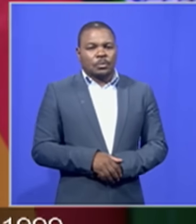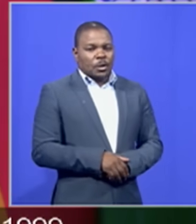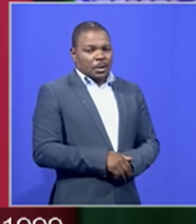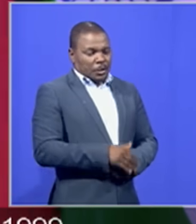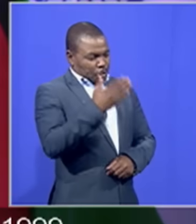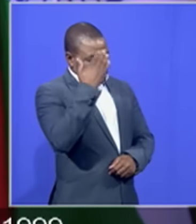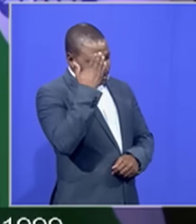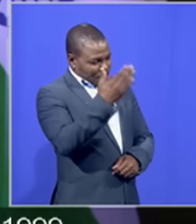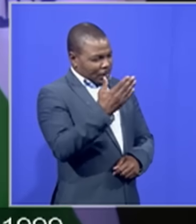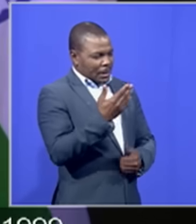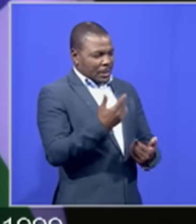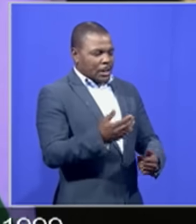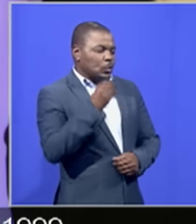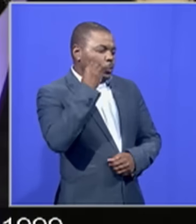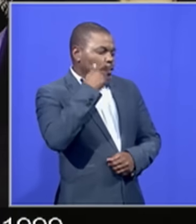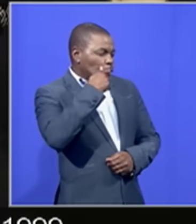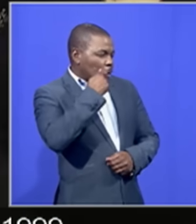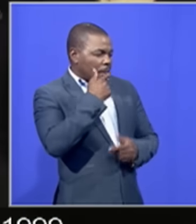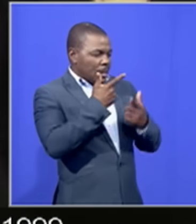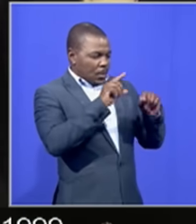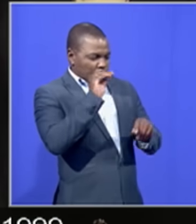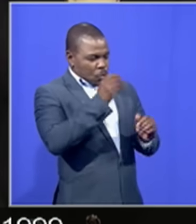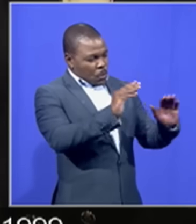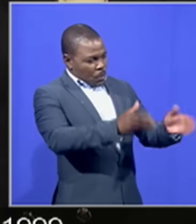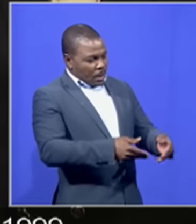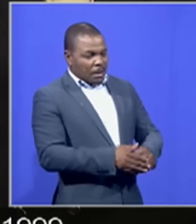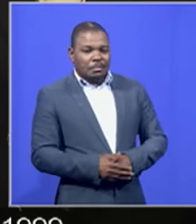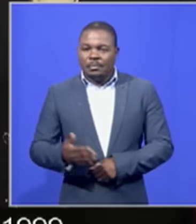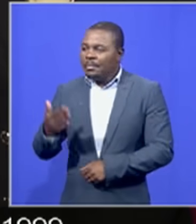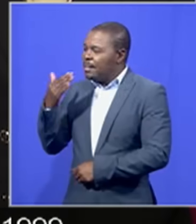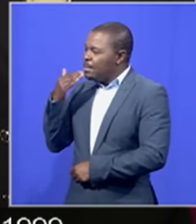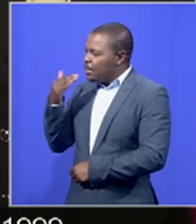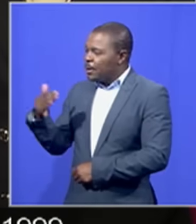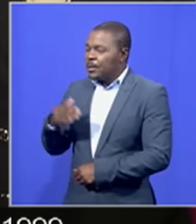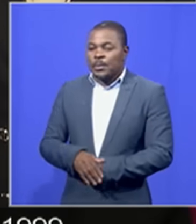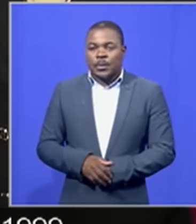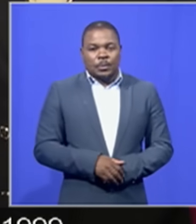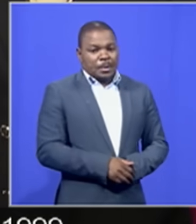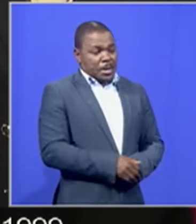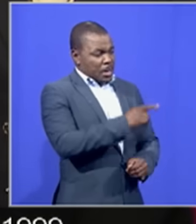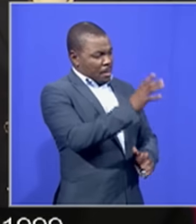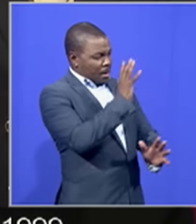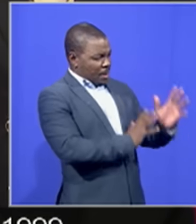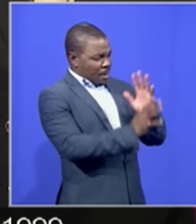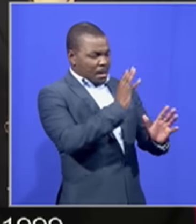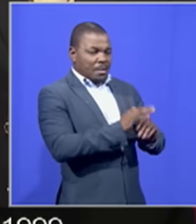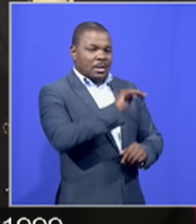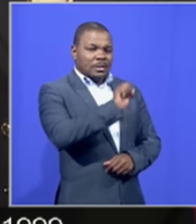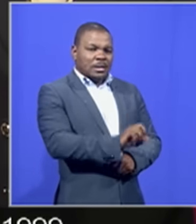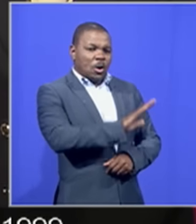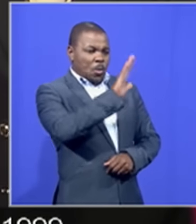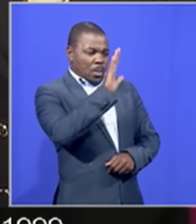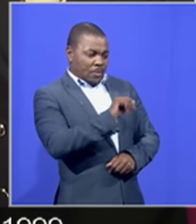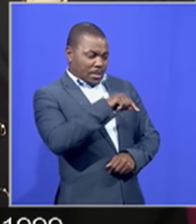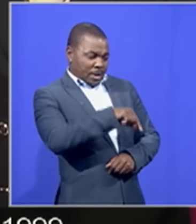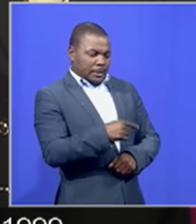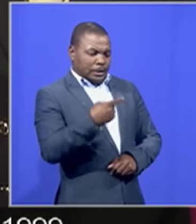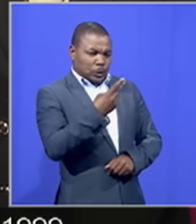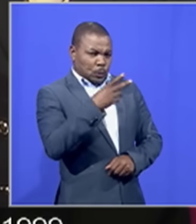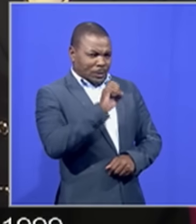go amogetse kwano mo dikgang tsa rona tsa Setswana. Ke a leboga. O ka simolola fela ka gore bolela gore seabe sa Afrika Borwa mo